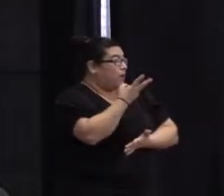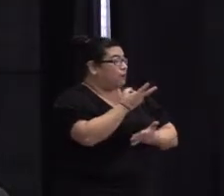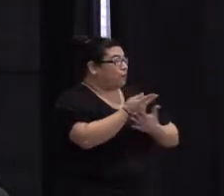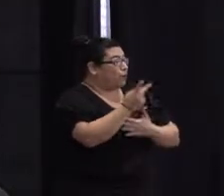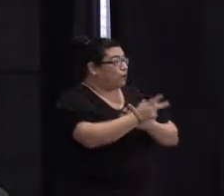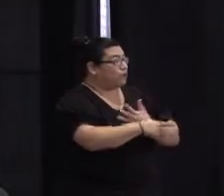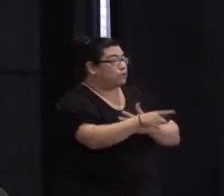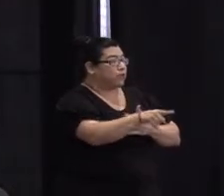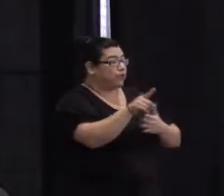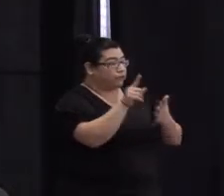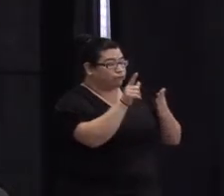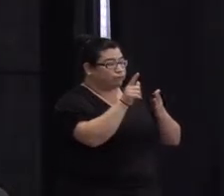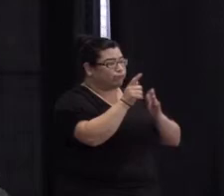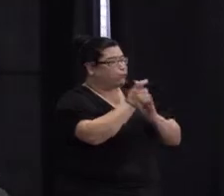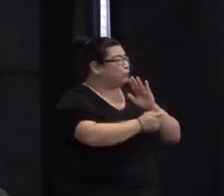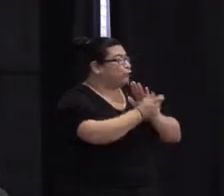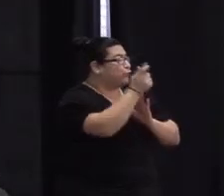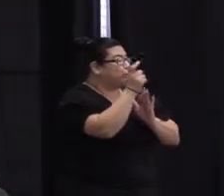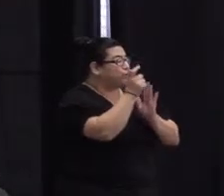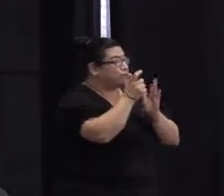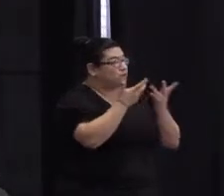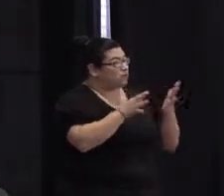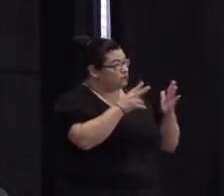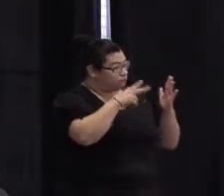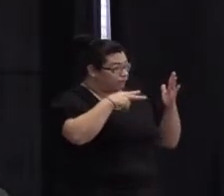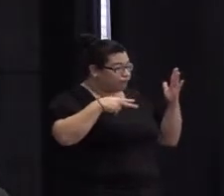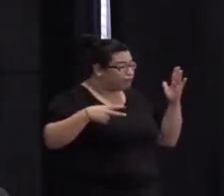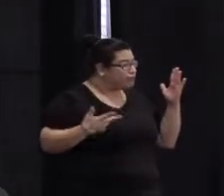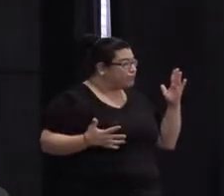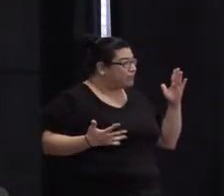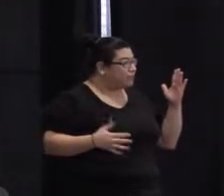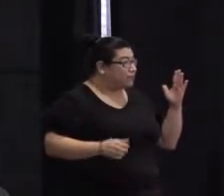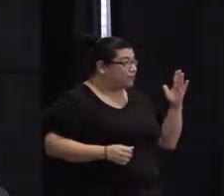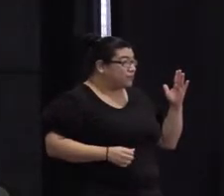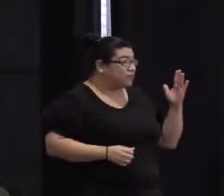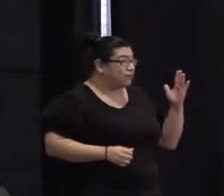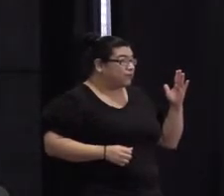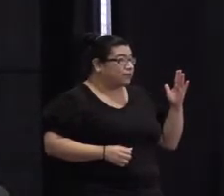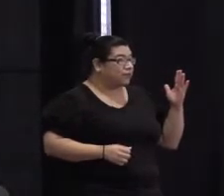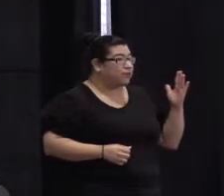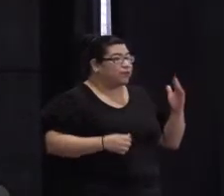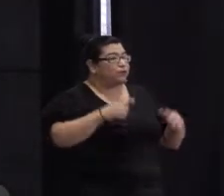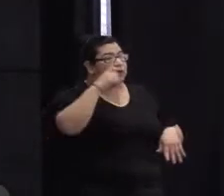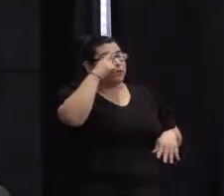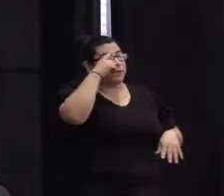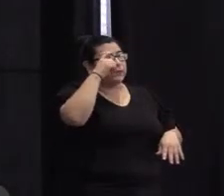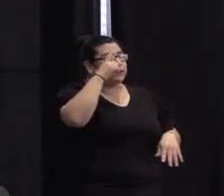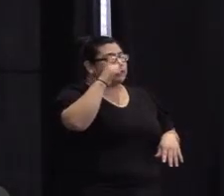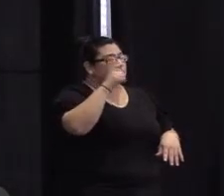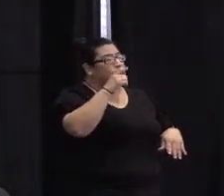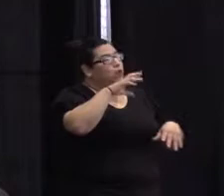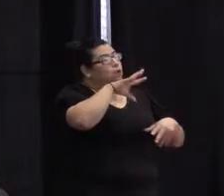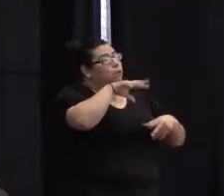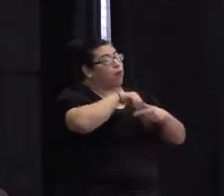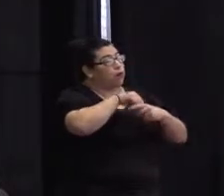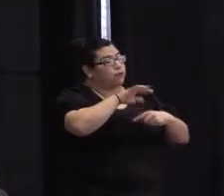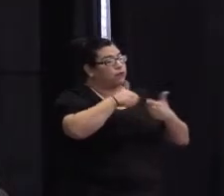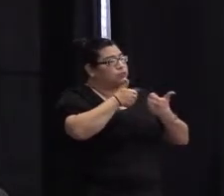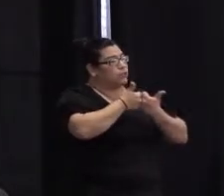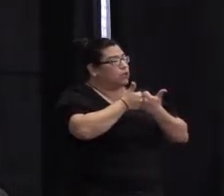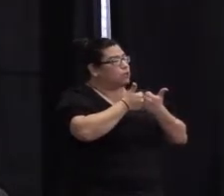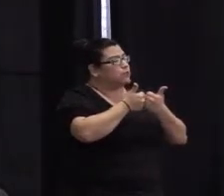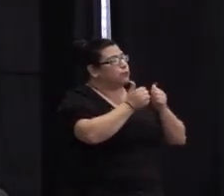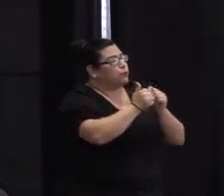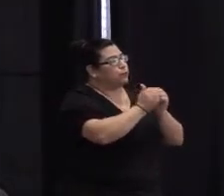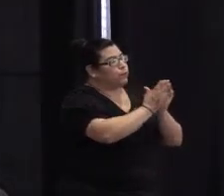students go to journal articles and do this. Because part of the challenge with textbooks is the same thing in